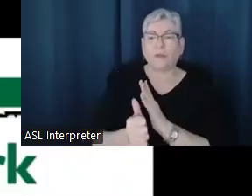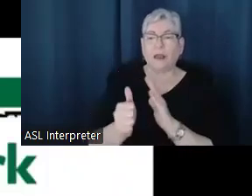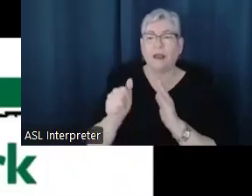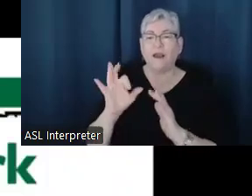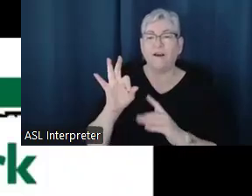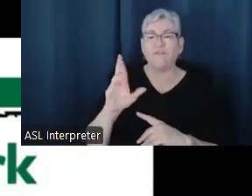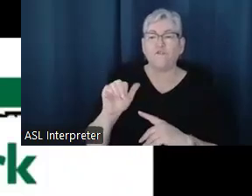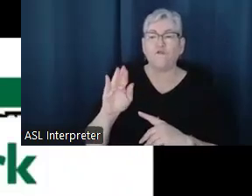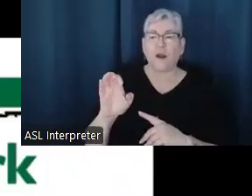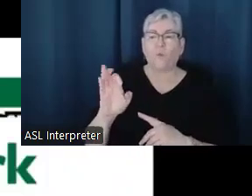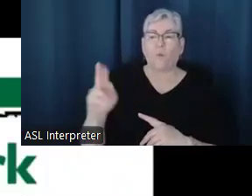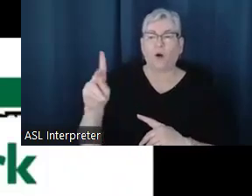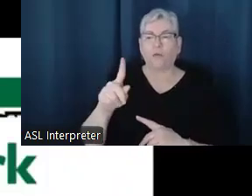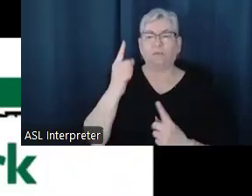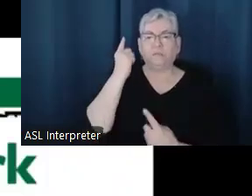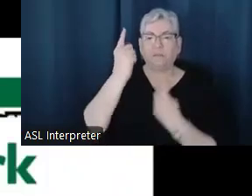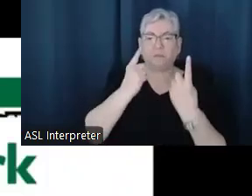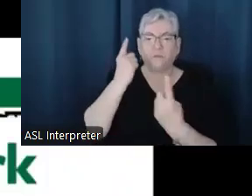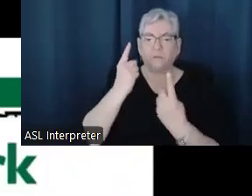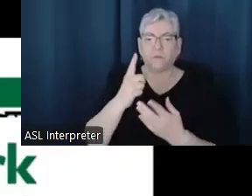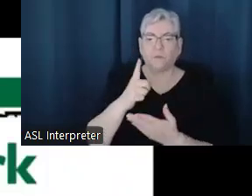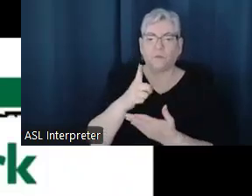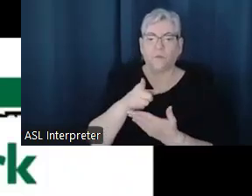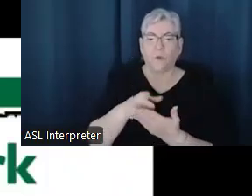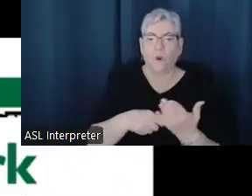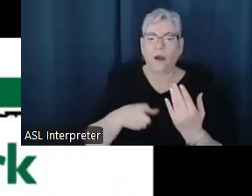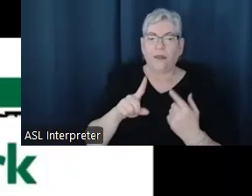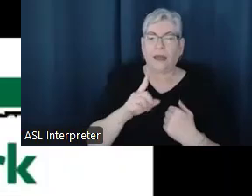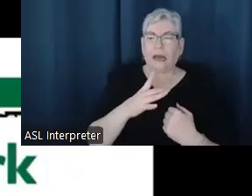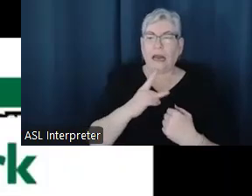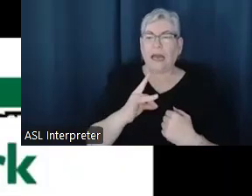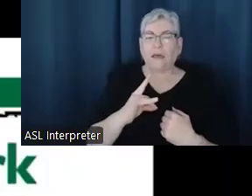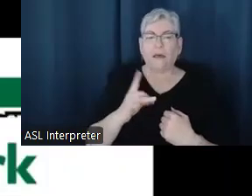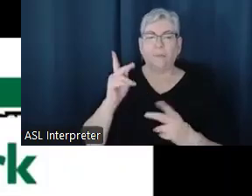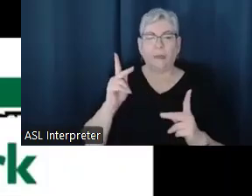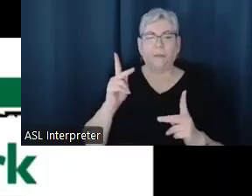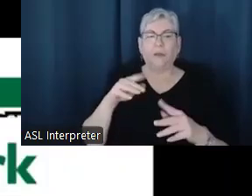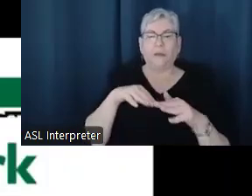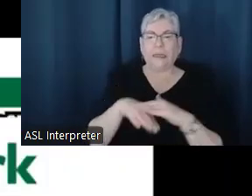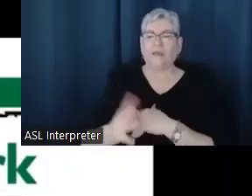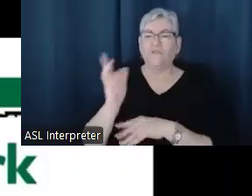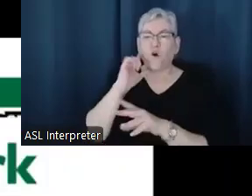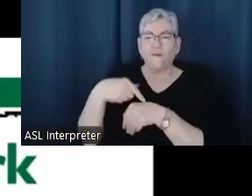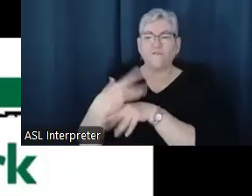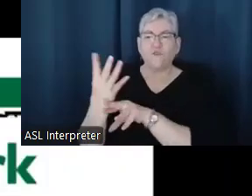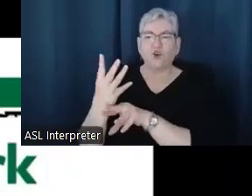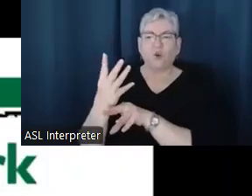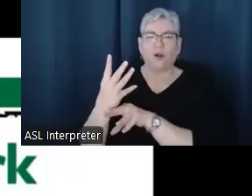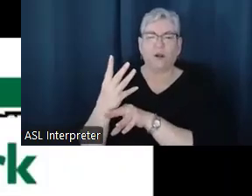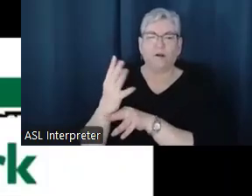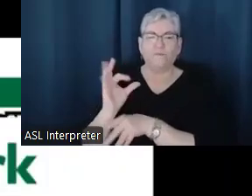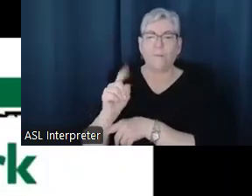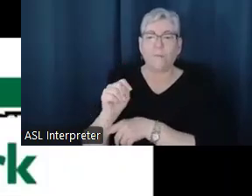consider what they like. When people have gone into this virtual format, I was on, as I'm sure a lot of you